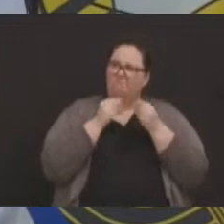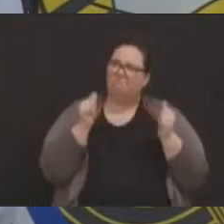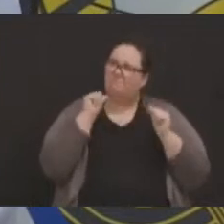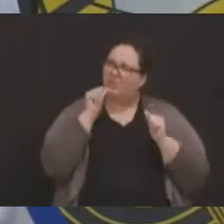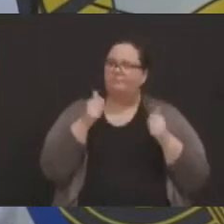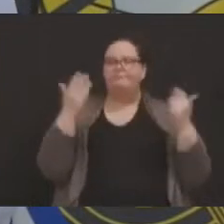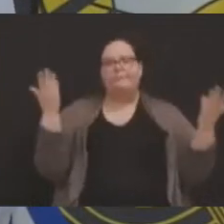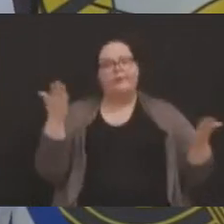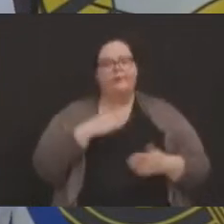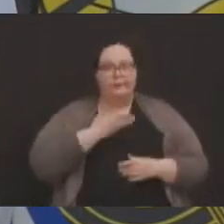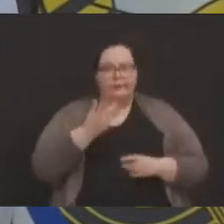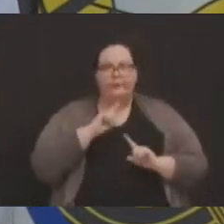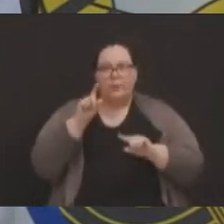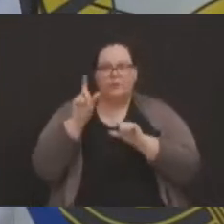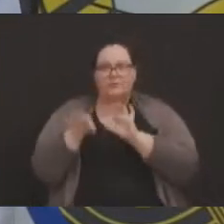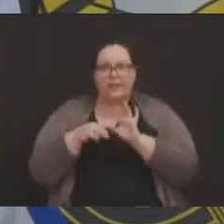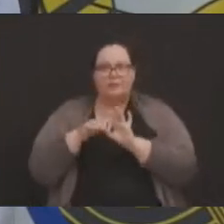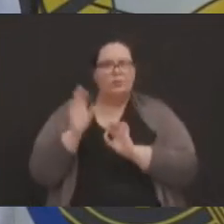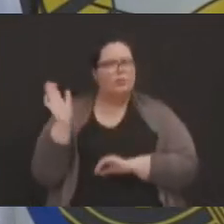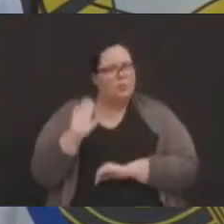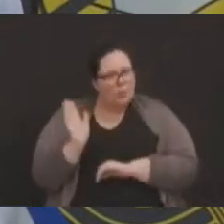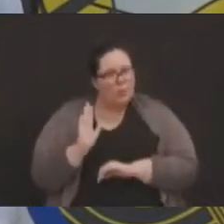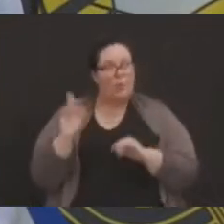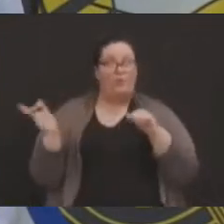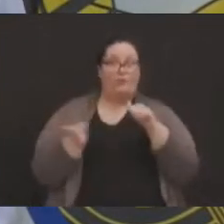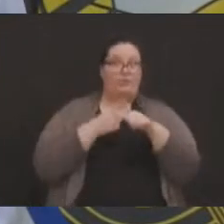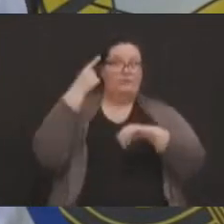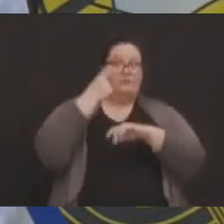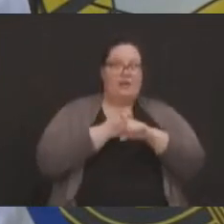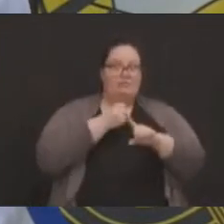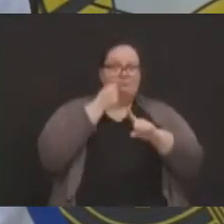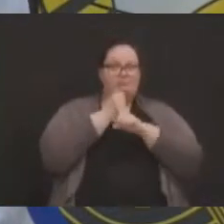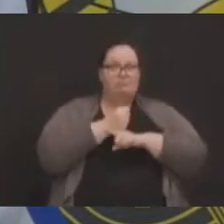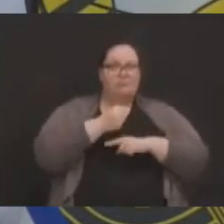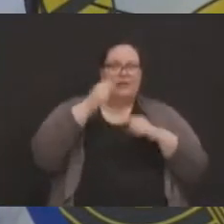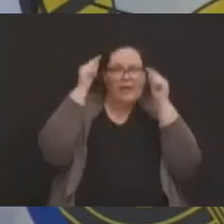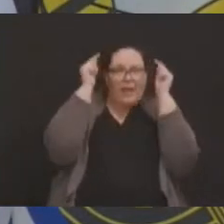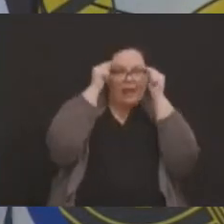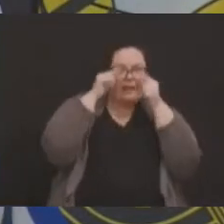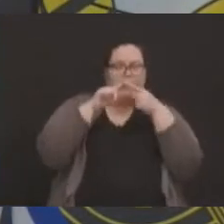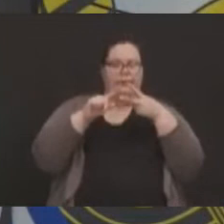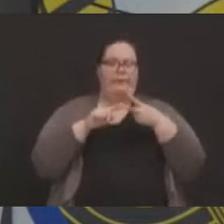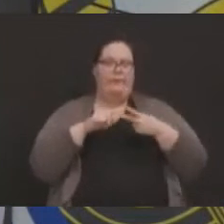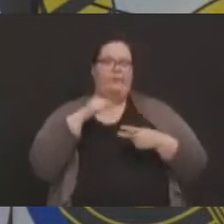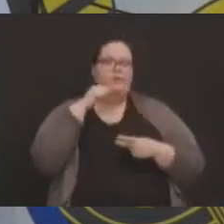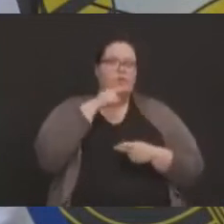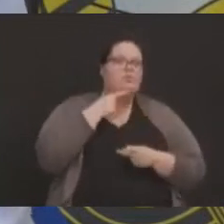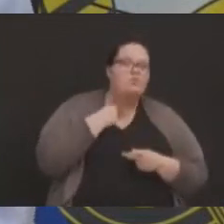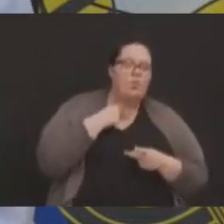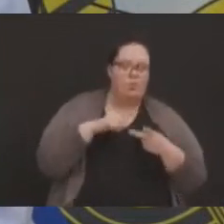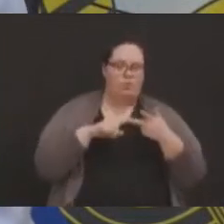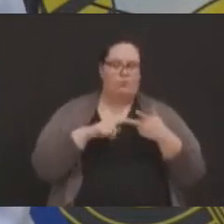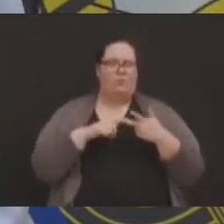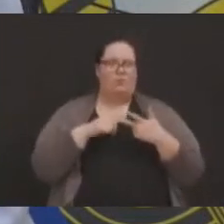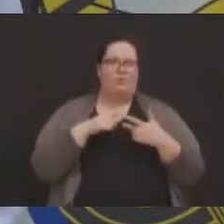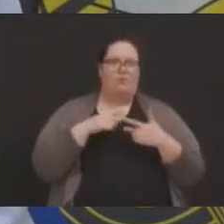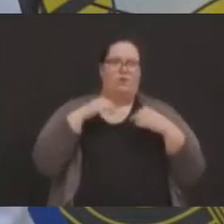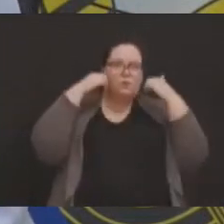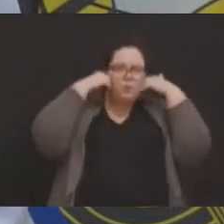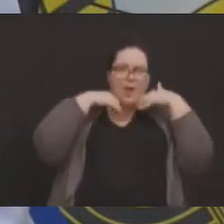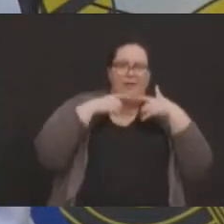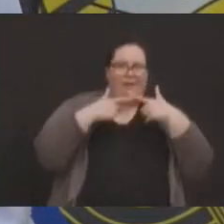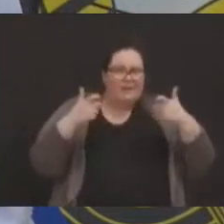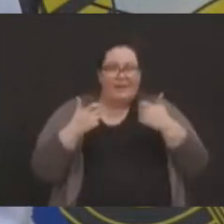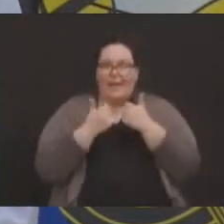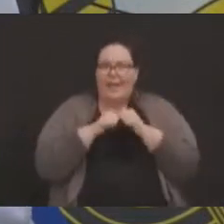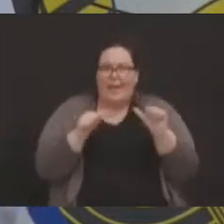en ont besoin de façon à éviter qu'ils se transmettent aux autres. And we have a targeted testing strategy. We ramp